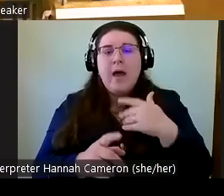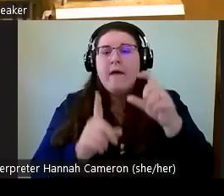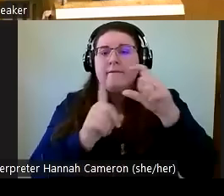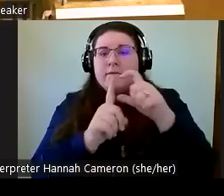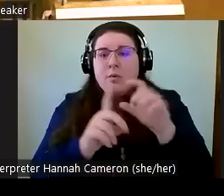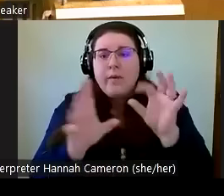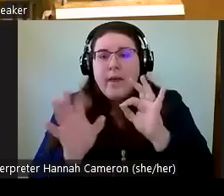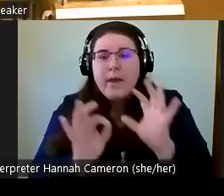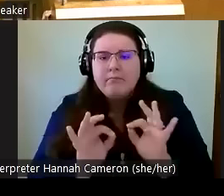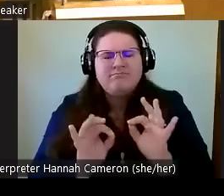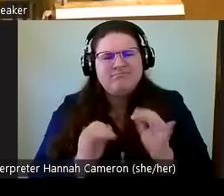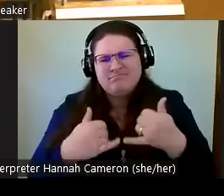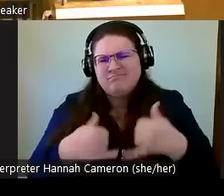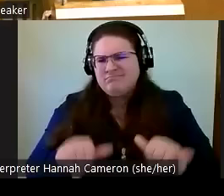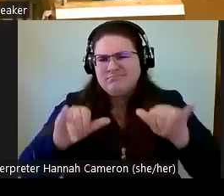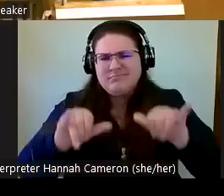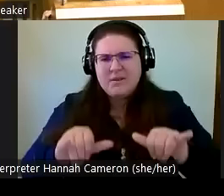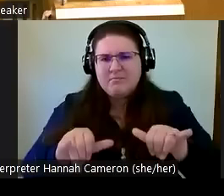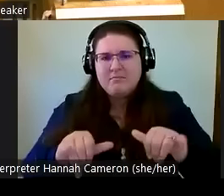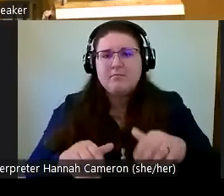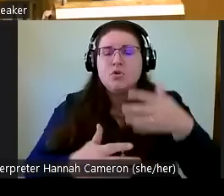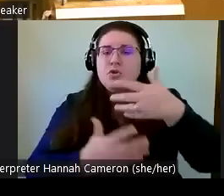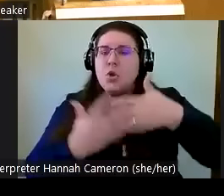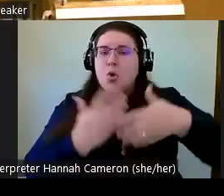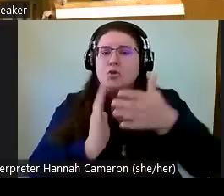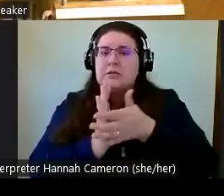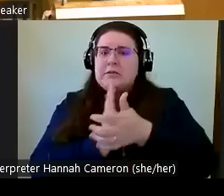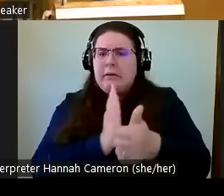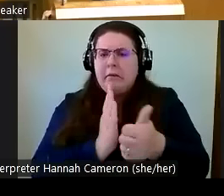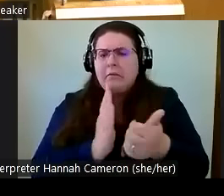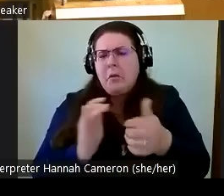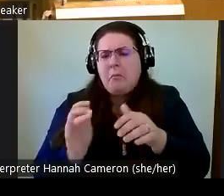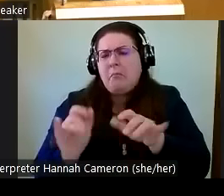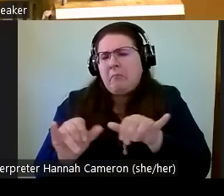social skills are not much worse than my baseline.